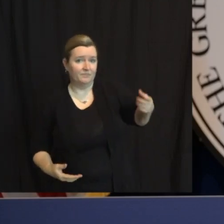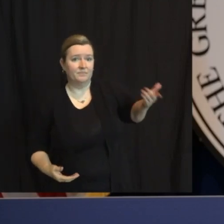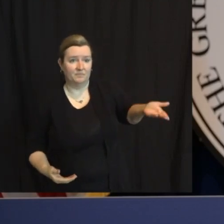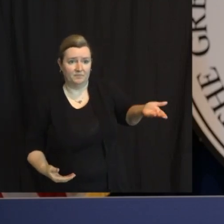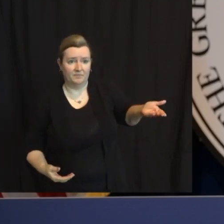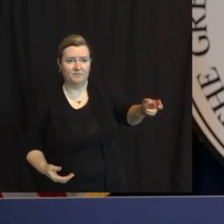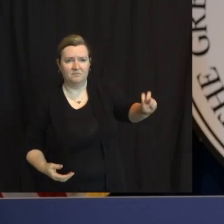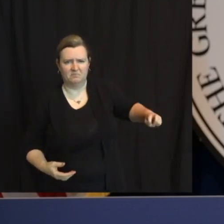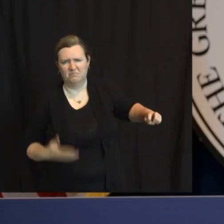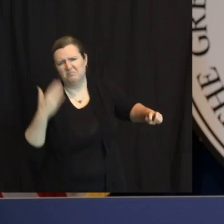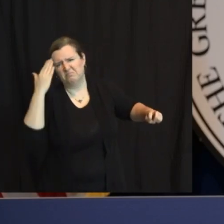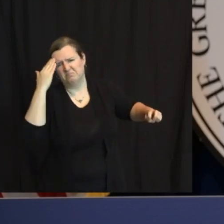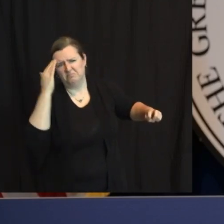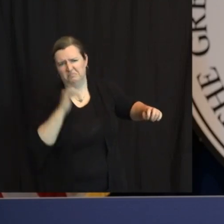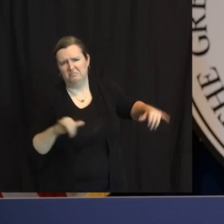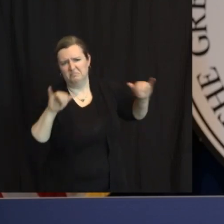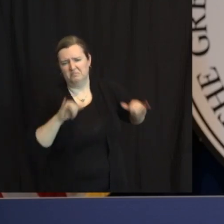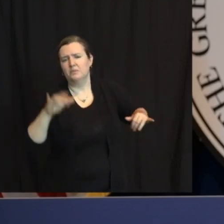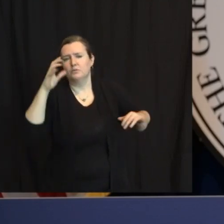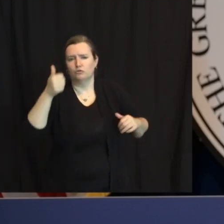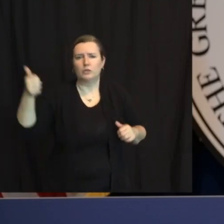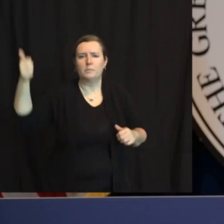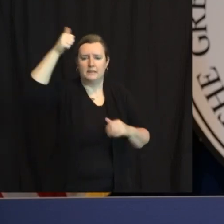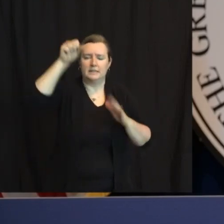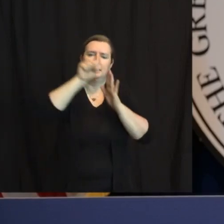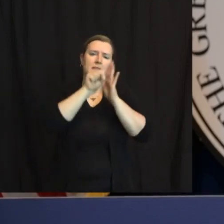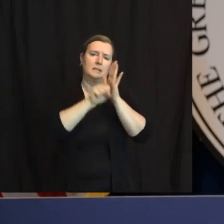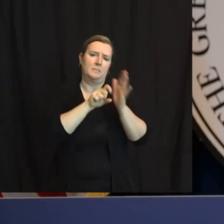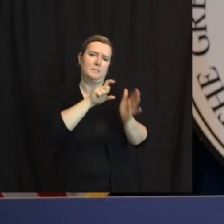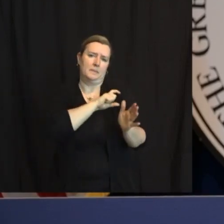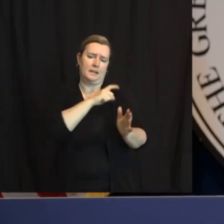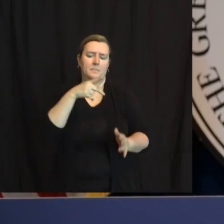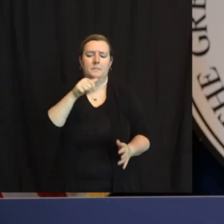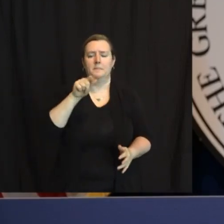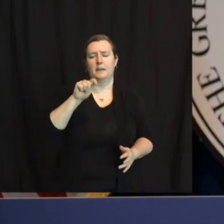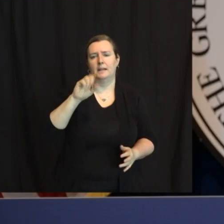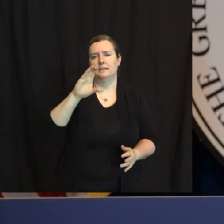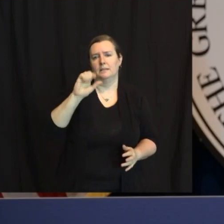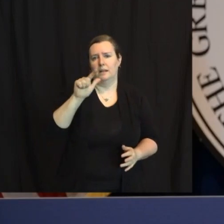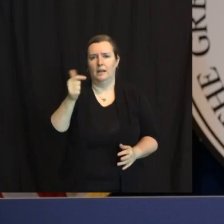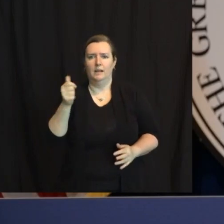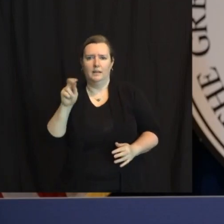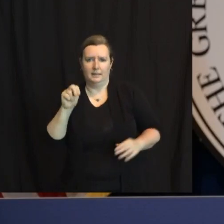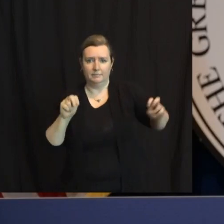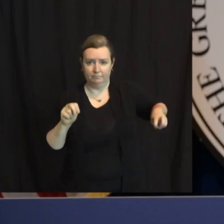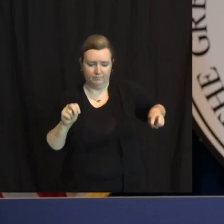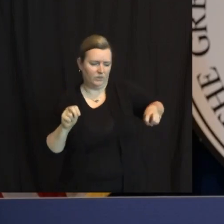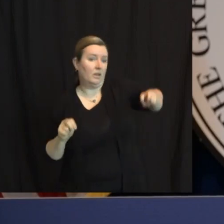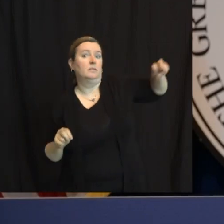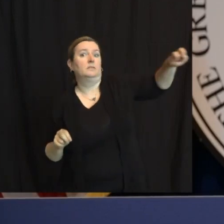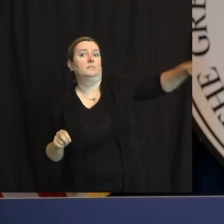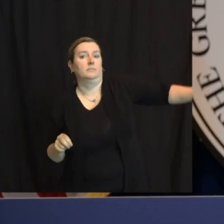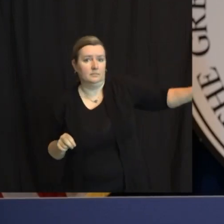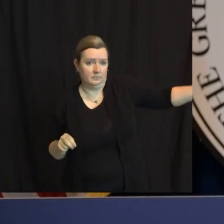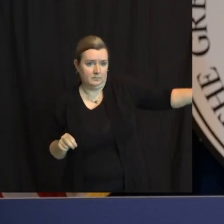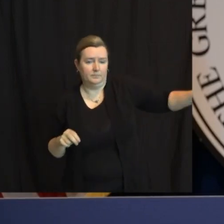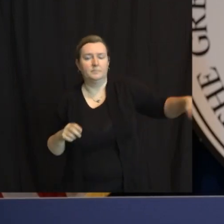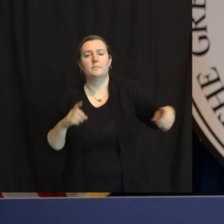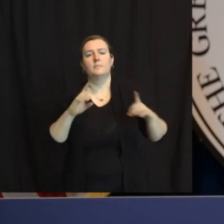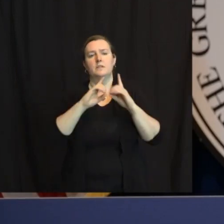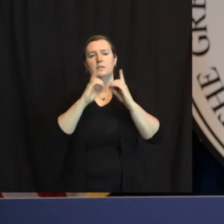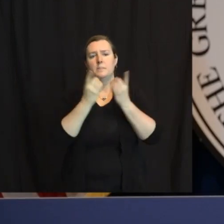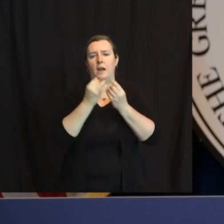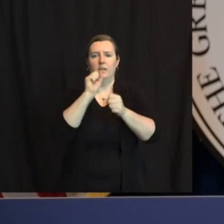face, Superintendent of the State Police, Colonel Pat Callahan. Great to have you. And to his left, the Commissioner of the Department of Labor